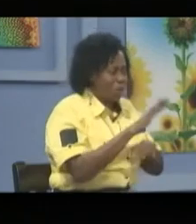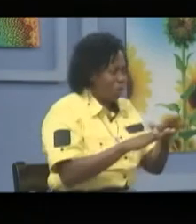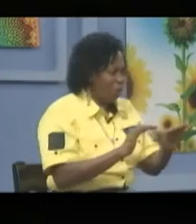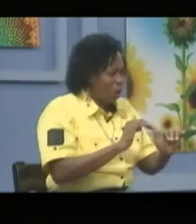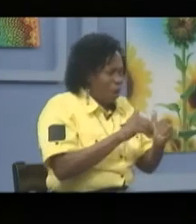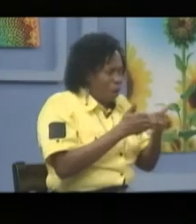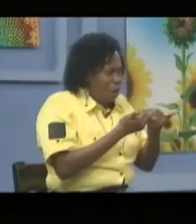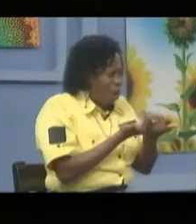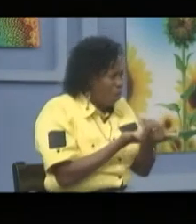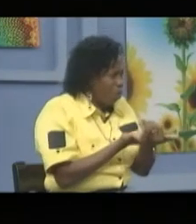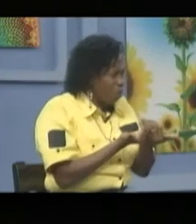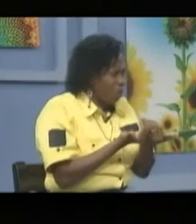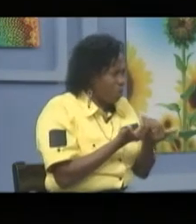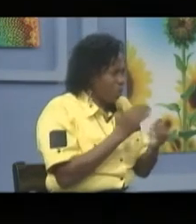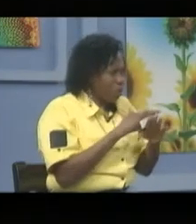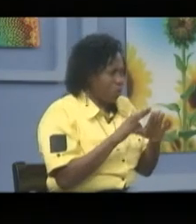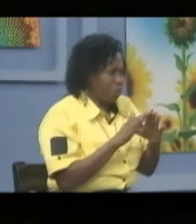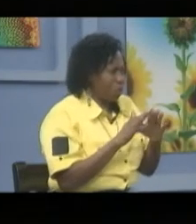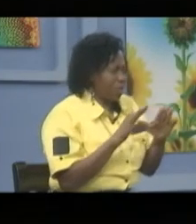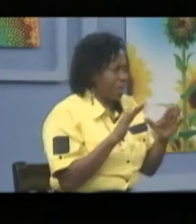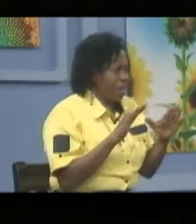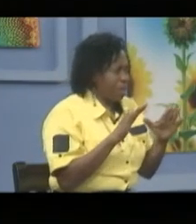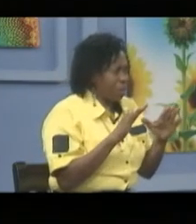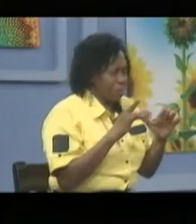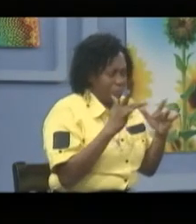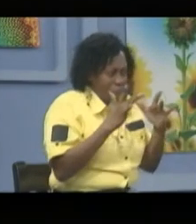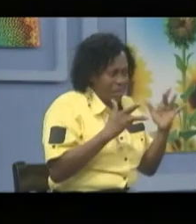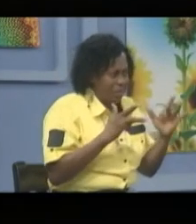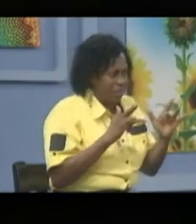to make sure that you keep your beat and your pace?